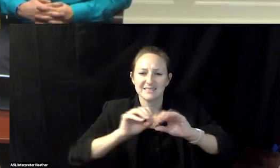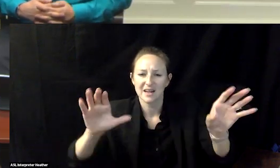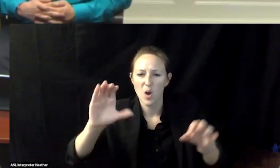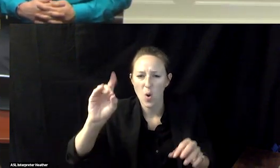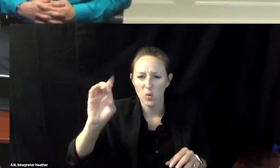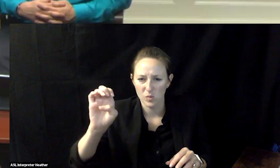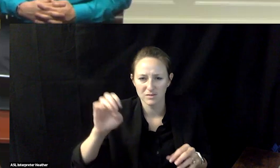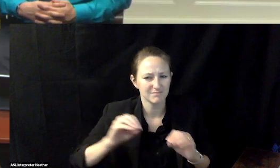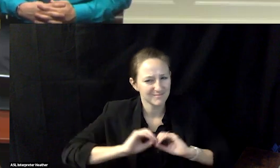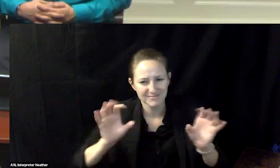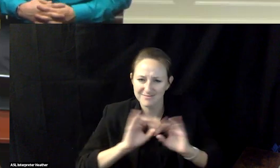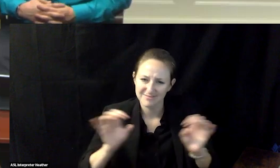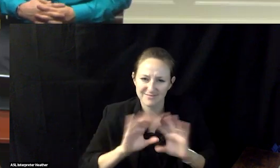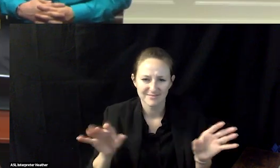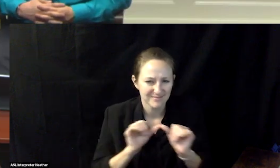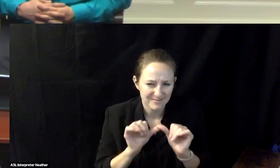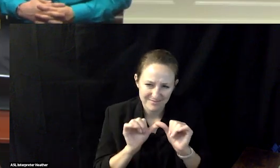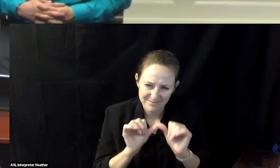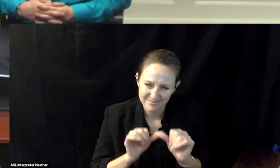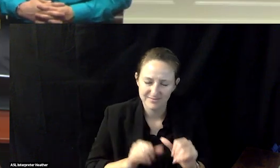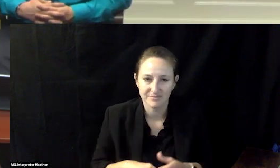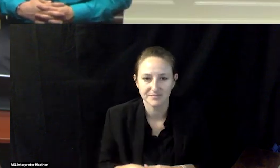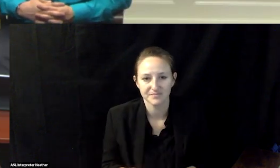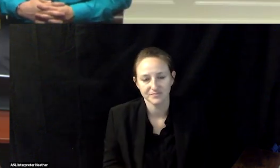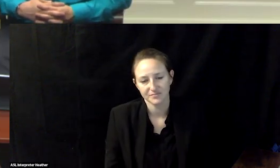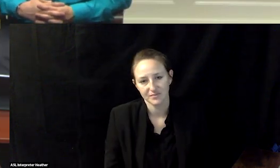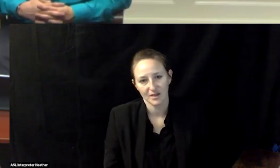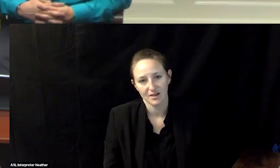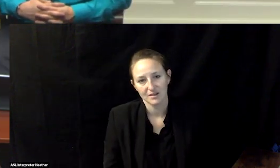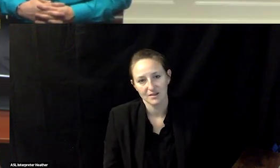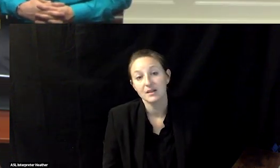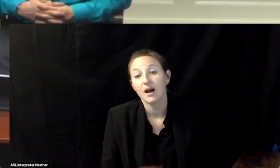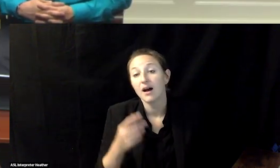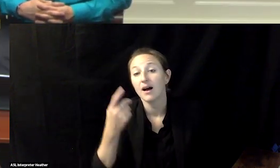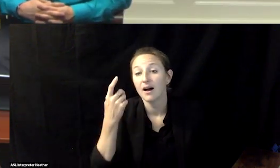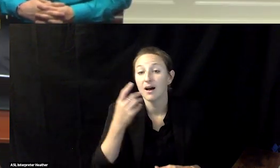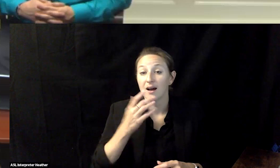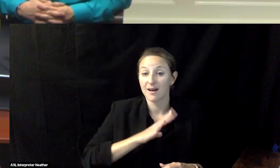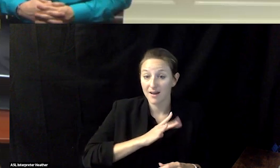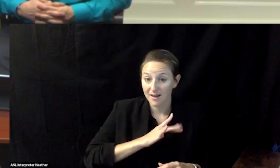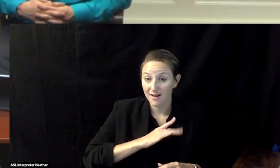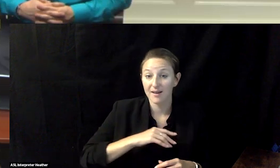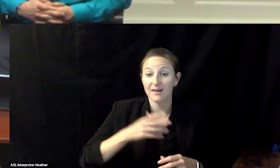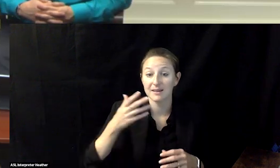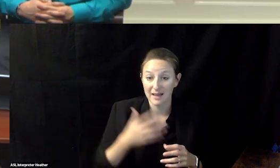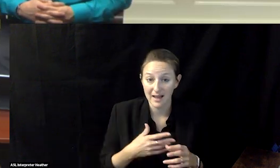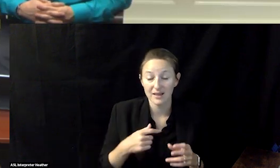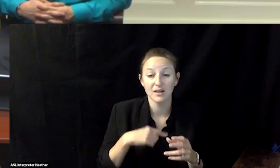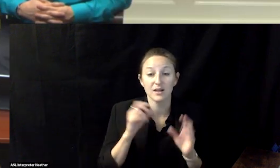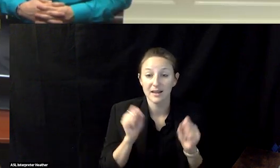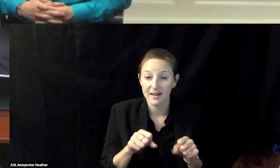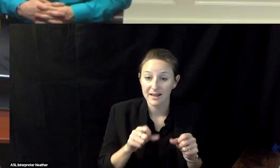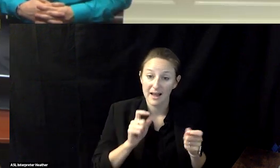So on the good side, you know, there's opportunities to always iterate on